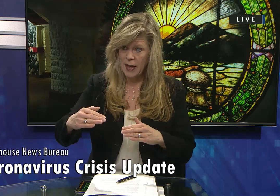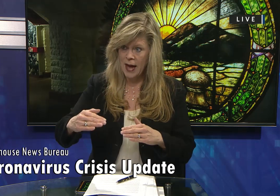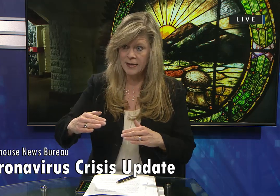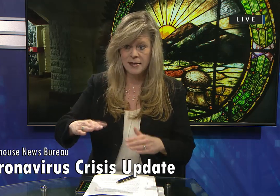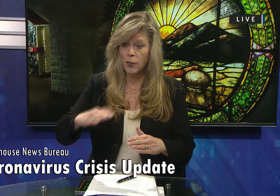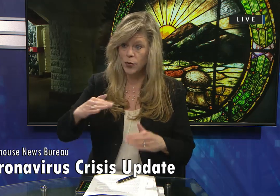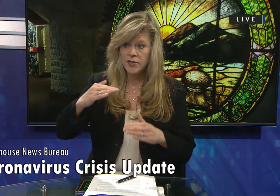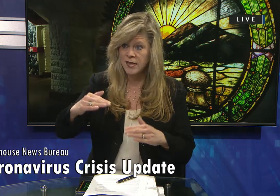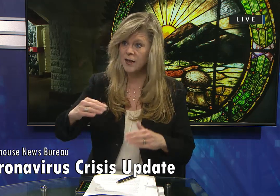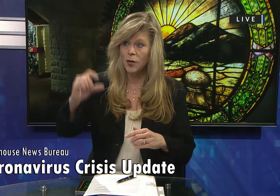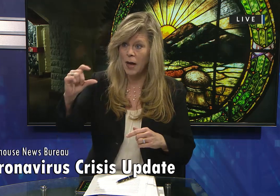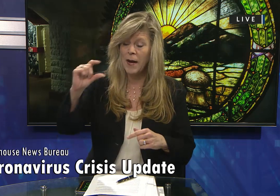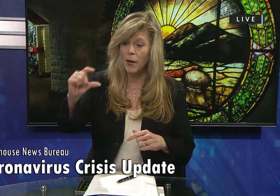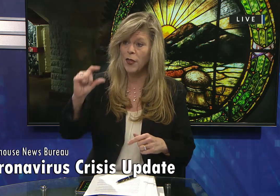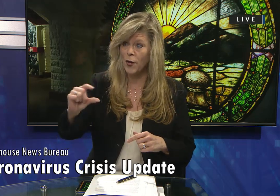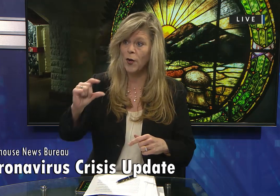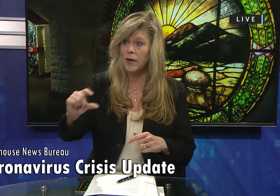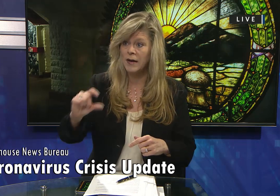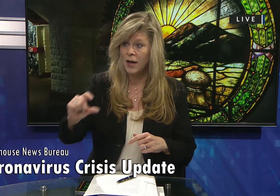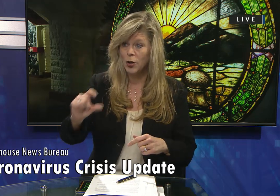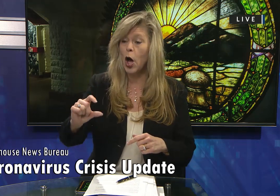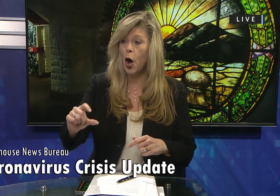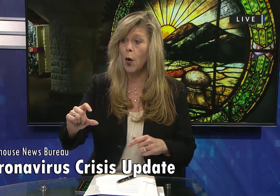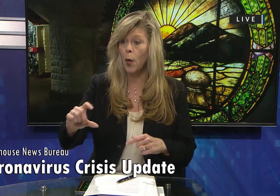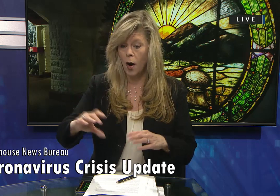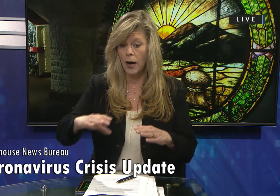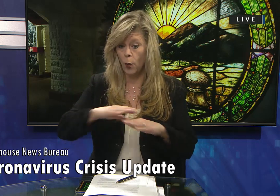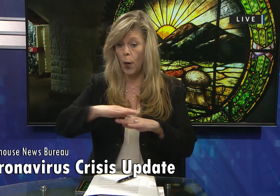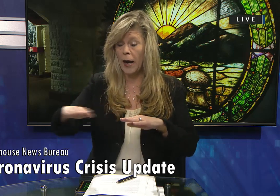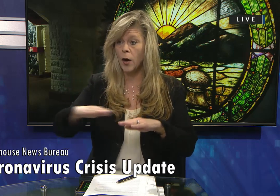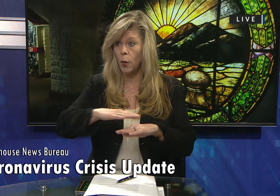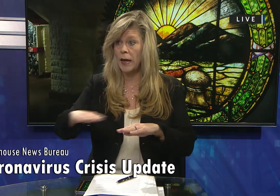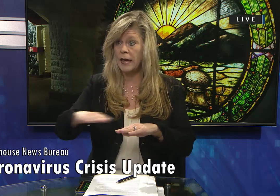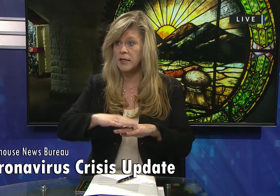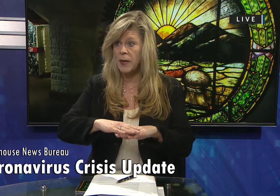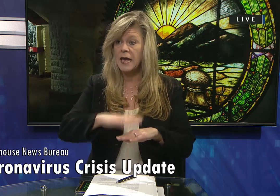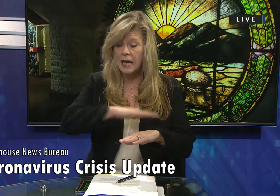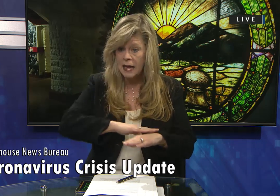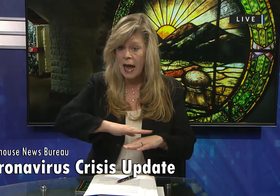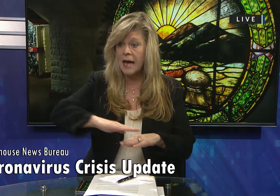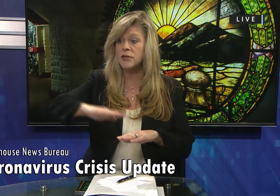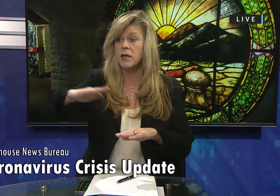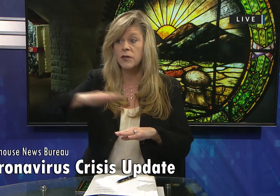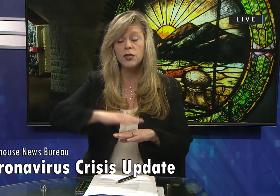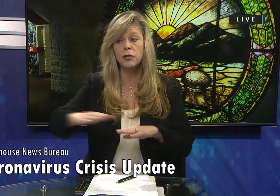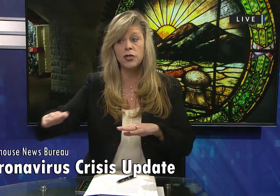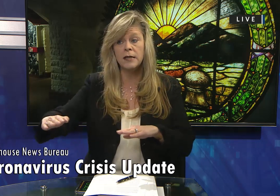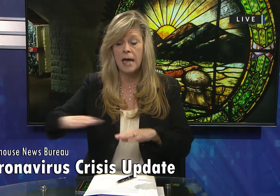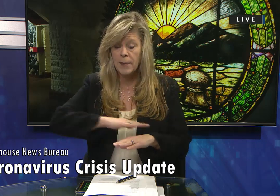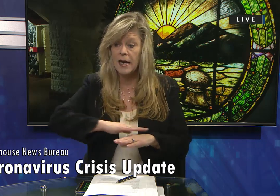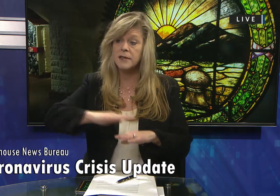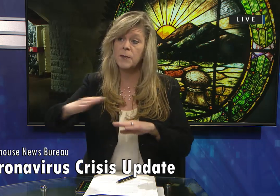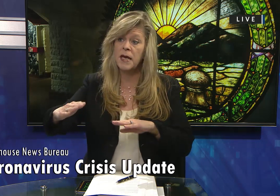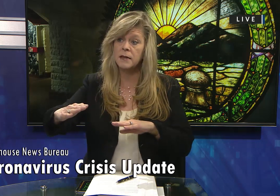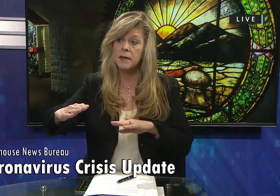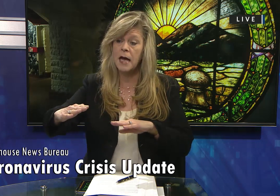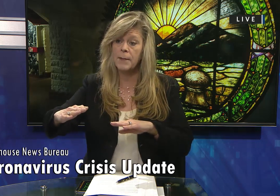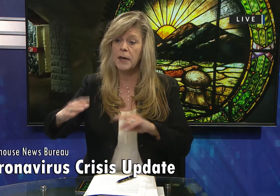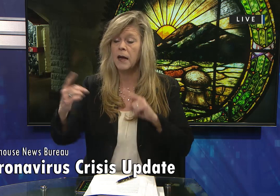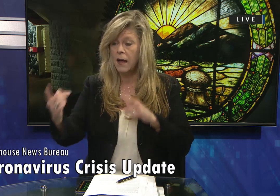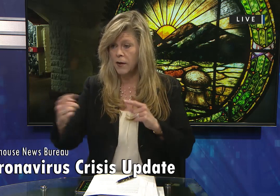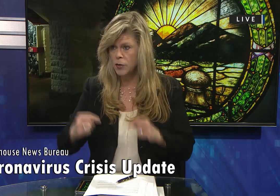Amy Acton said we're still about a third low on where we need to be as the surge does happen and as the peak